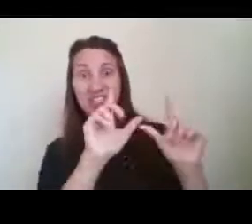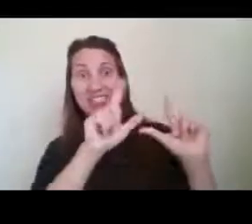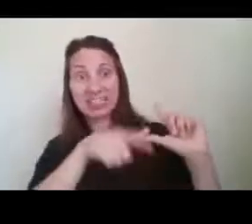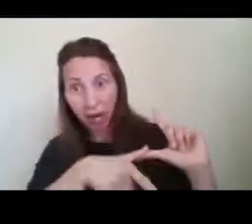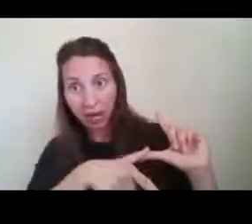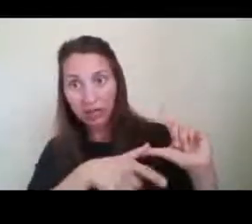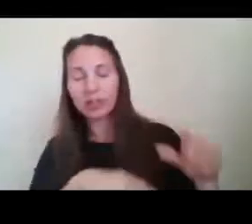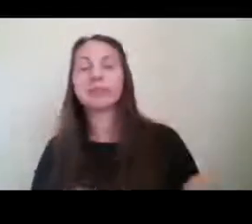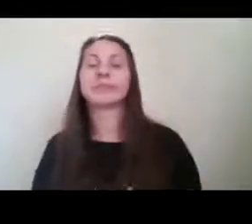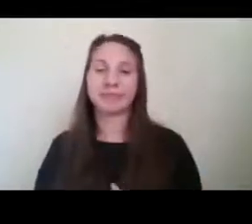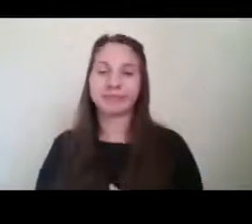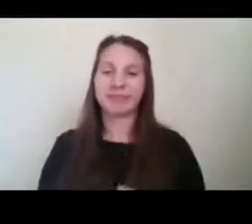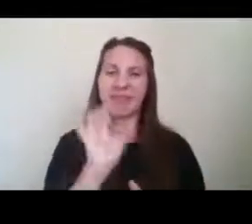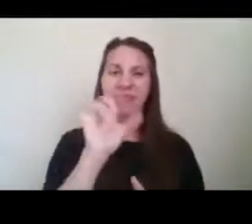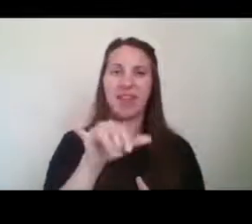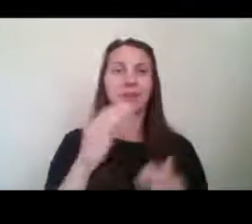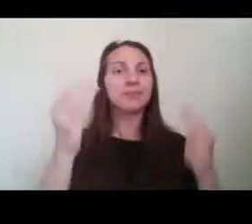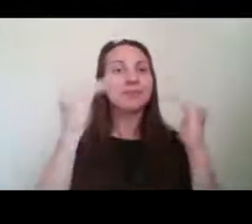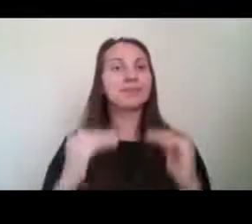Next slide, please.